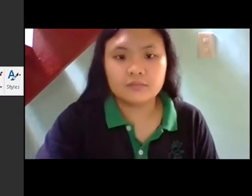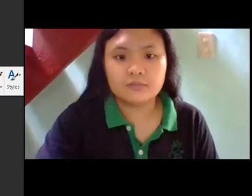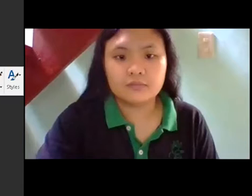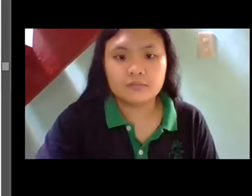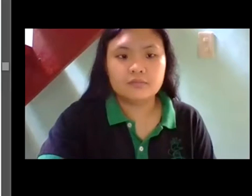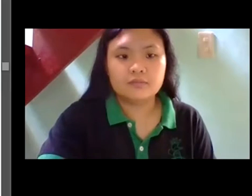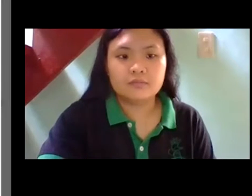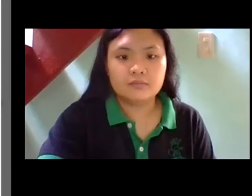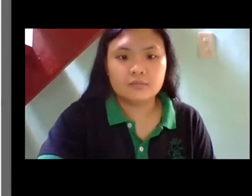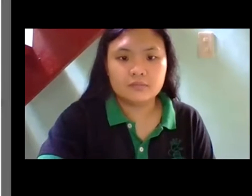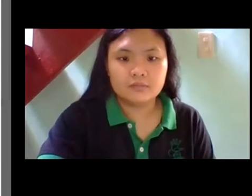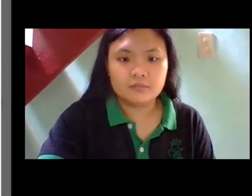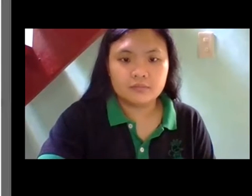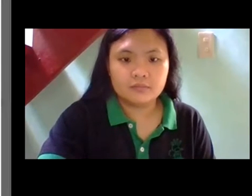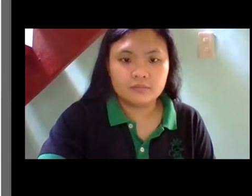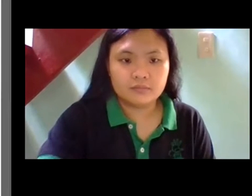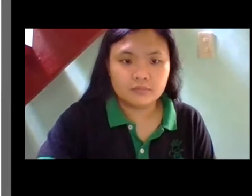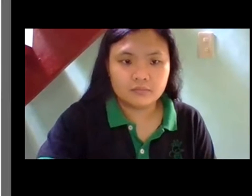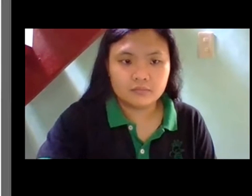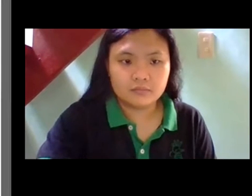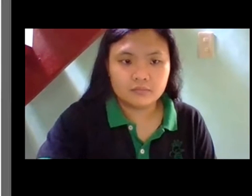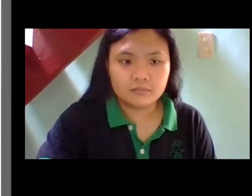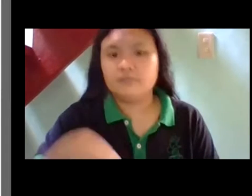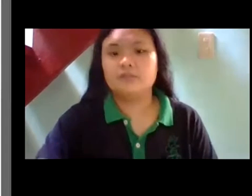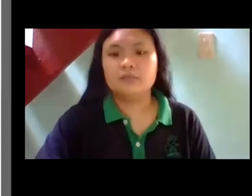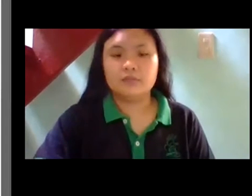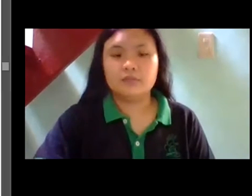Yes. Okay, good.